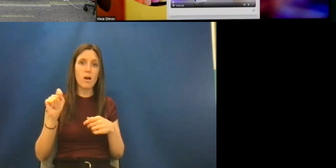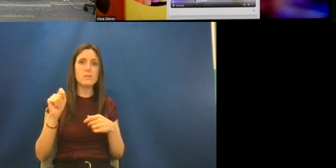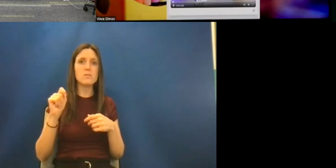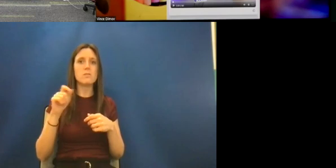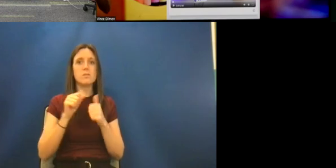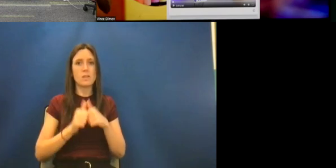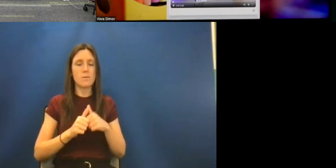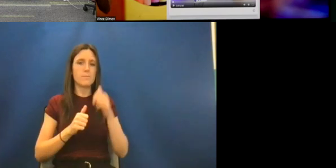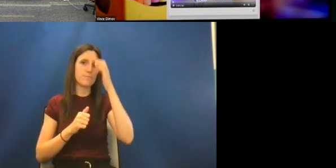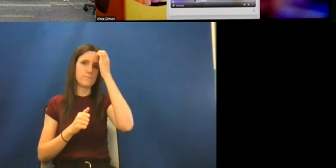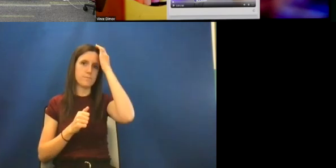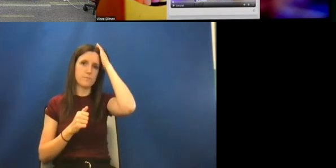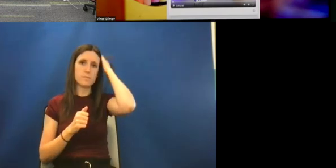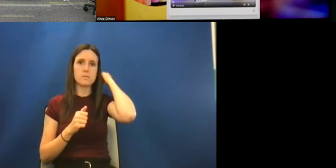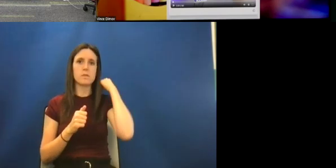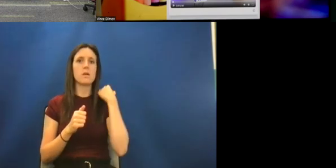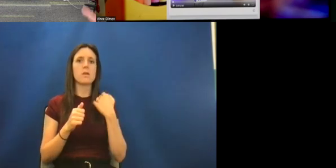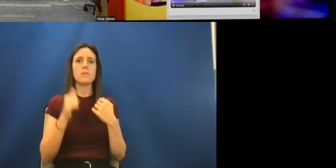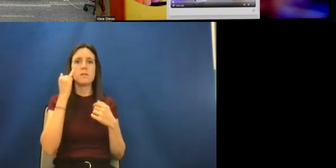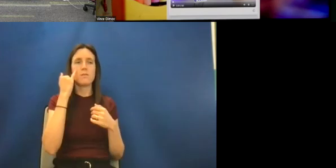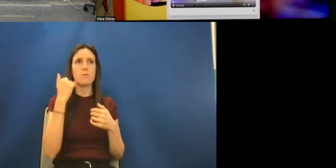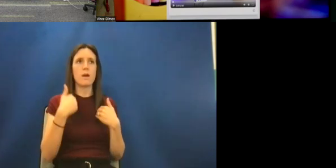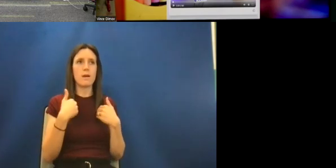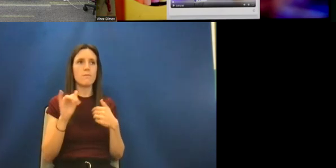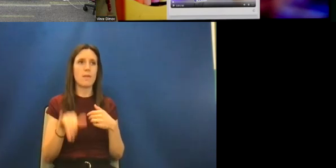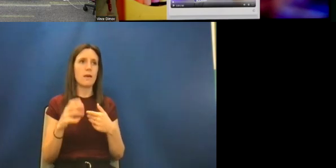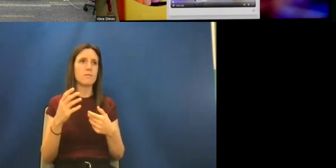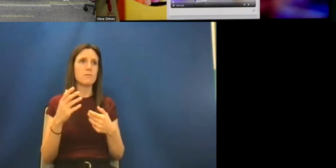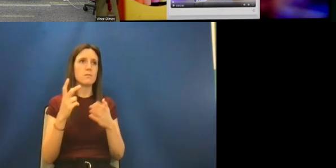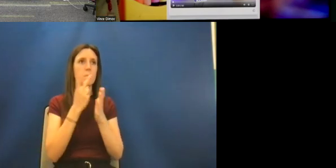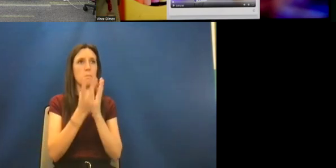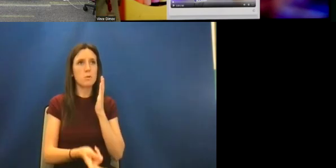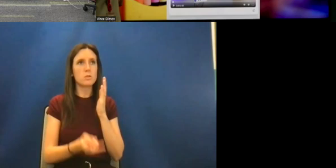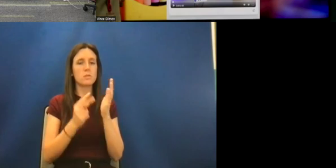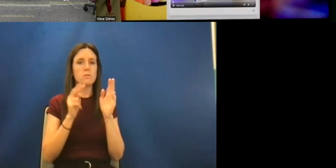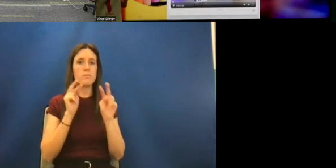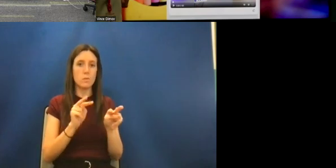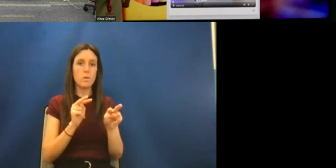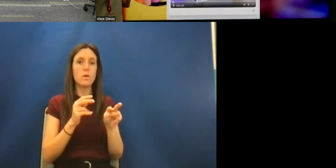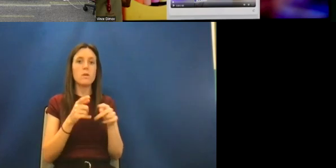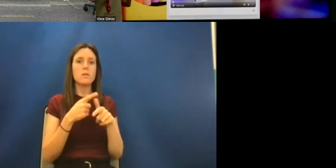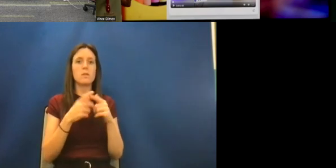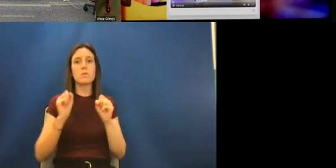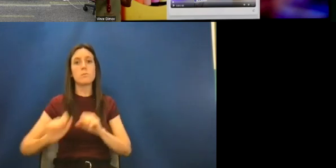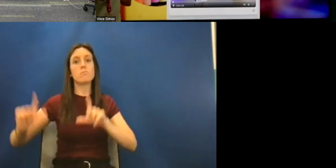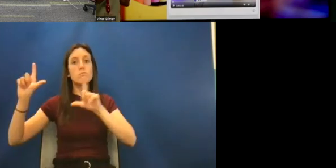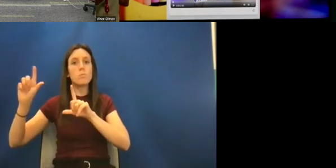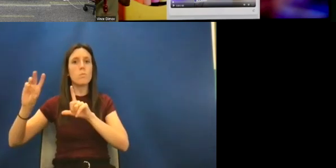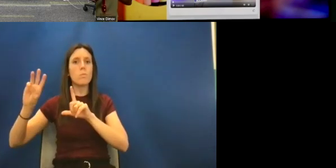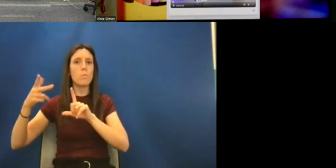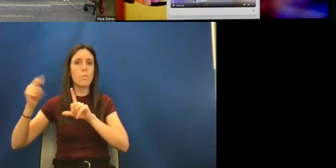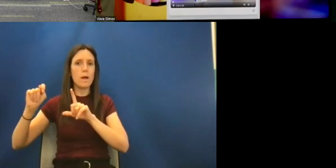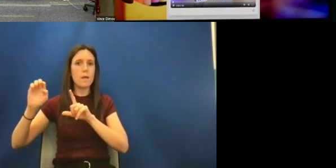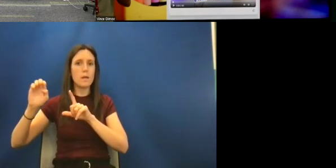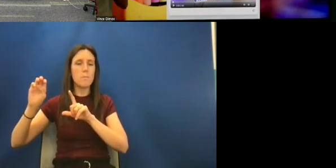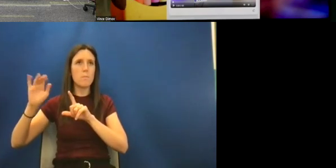do it with the students. So if I have that immersive view, the students right there, I pull up the whiteboards, and then I can work through a whiteboard